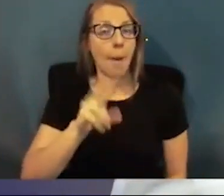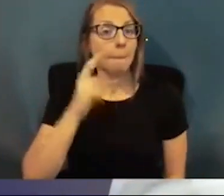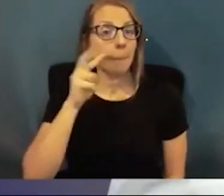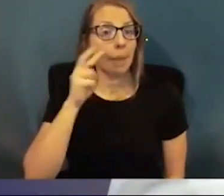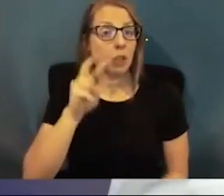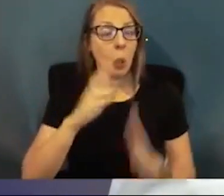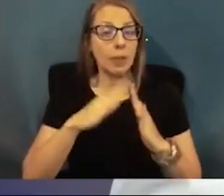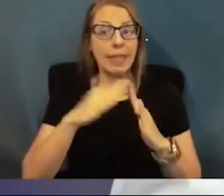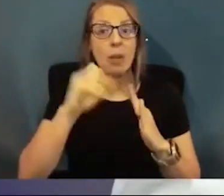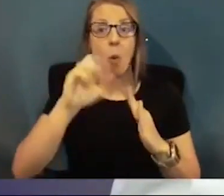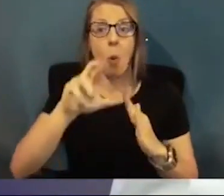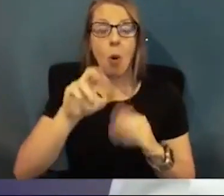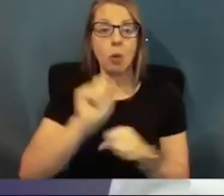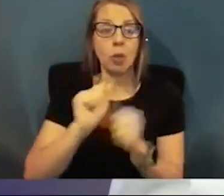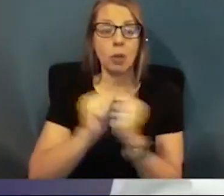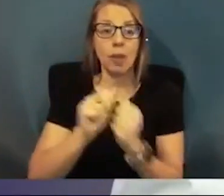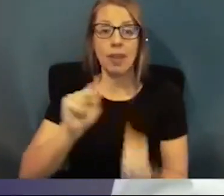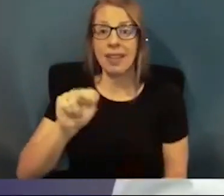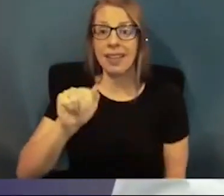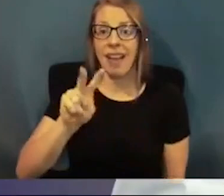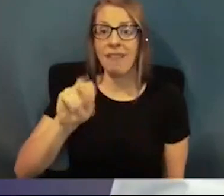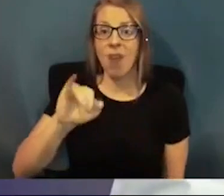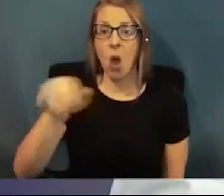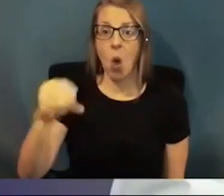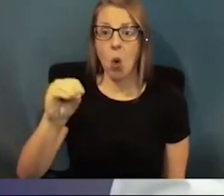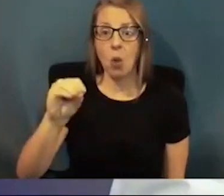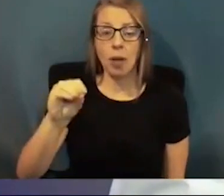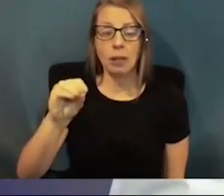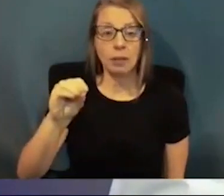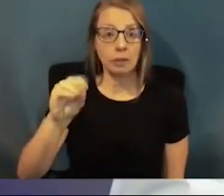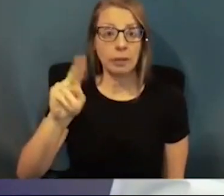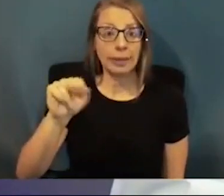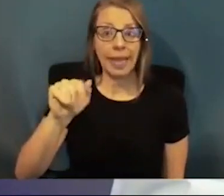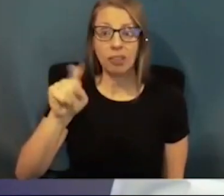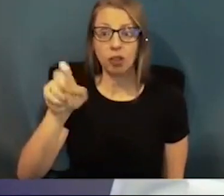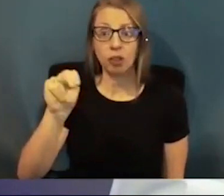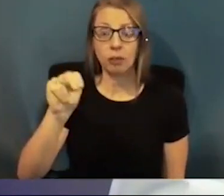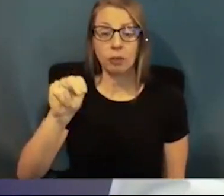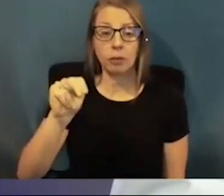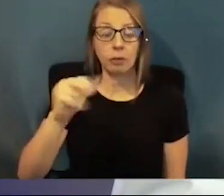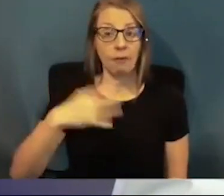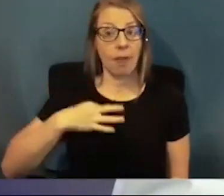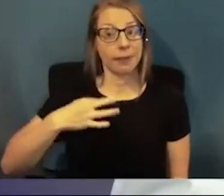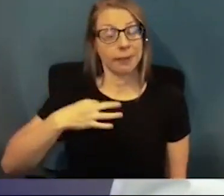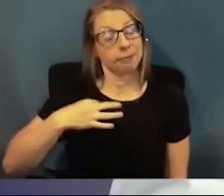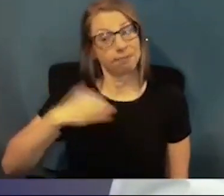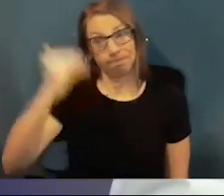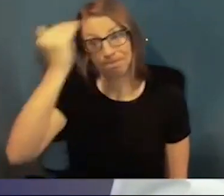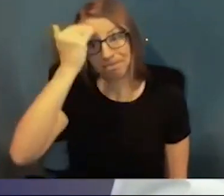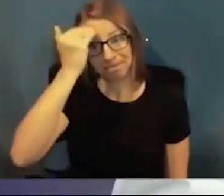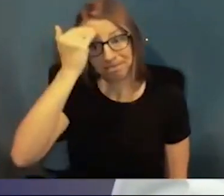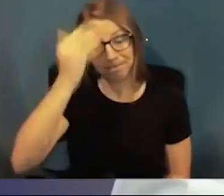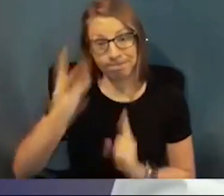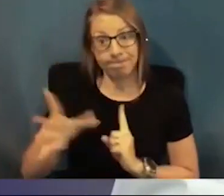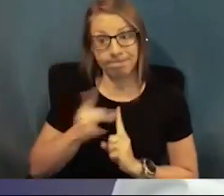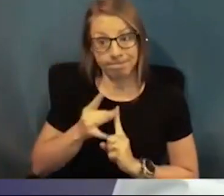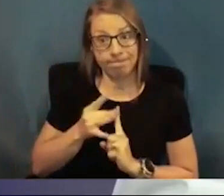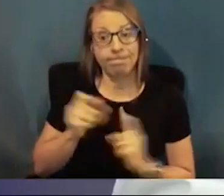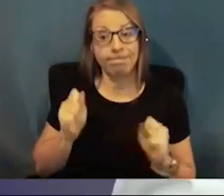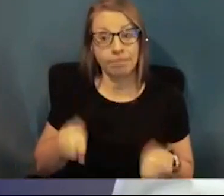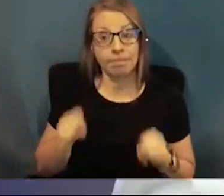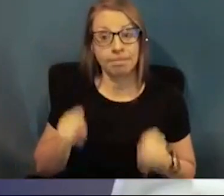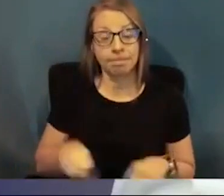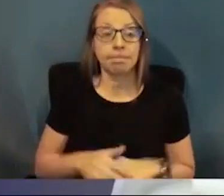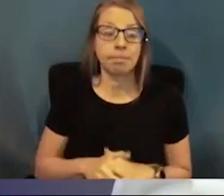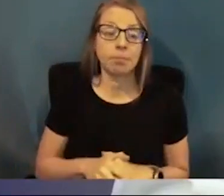with the Navajo Nation, we knew as volunteers that there was a good chance we might catch COVID. And because